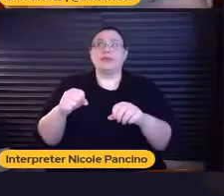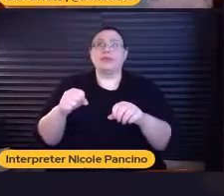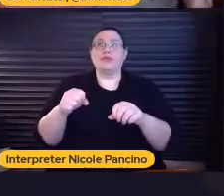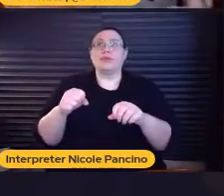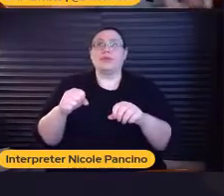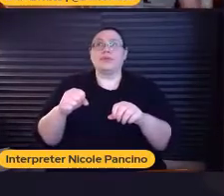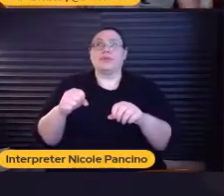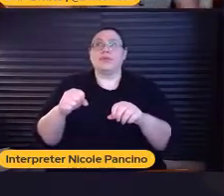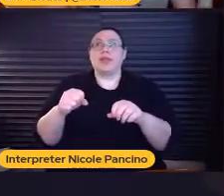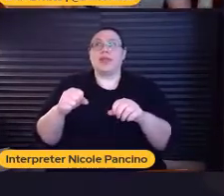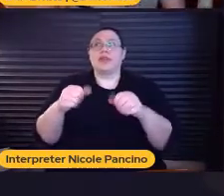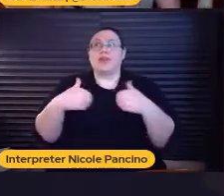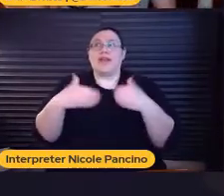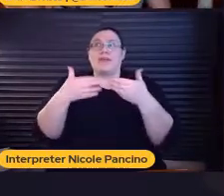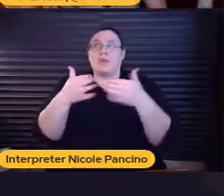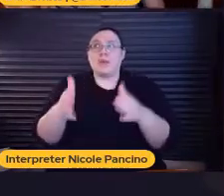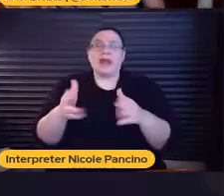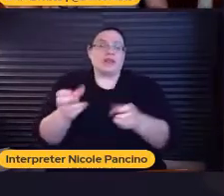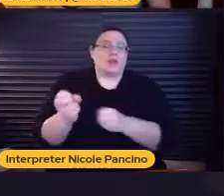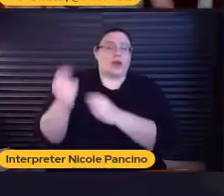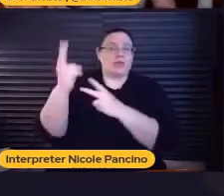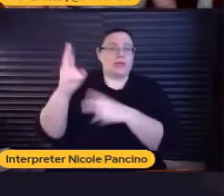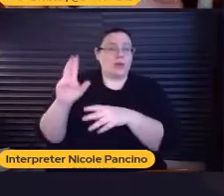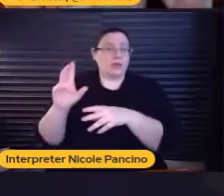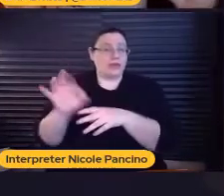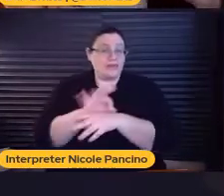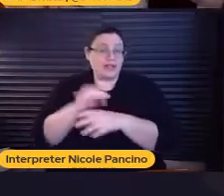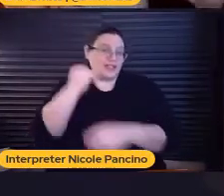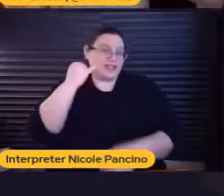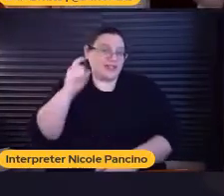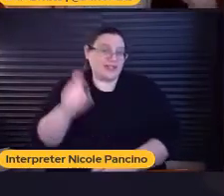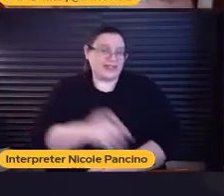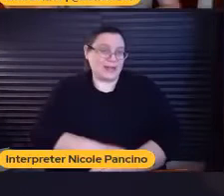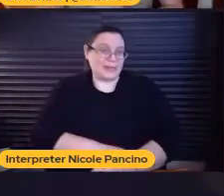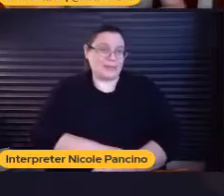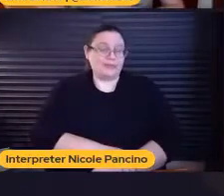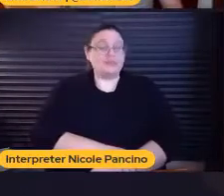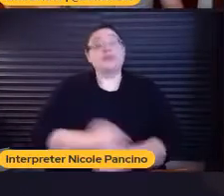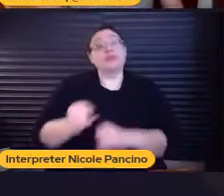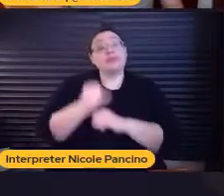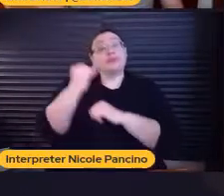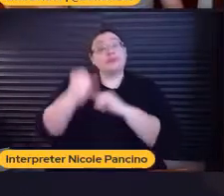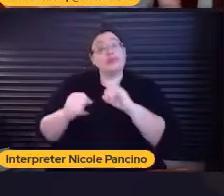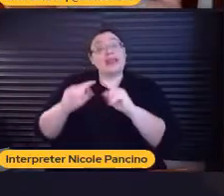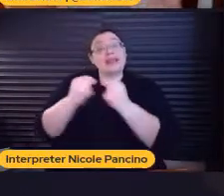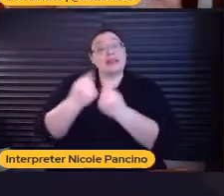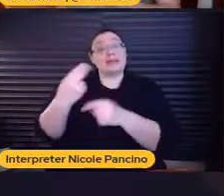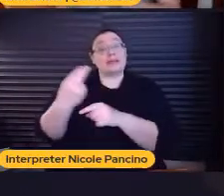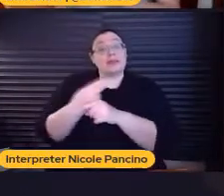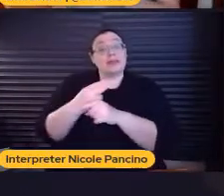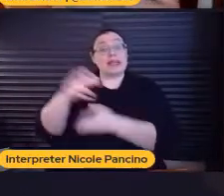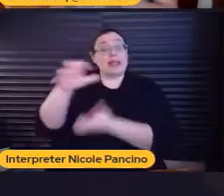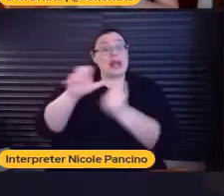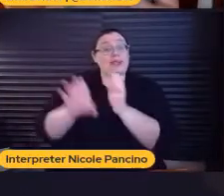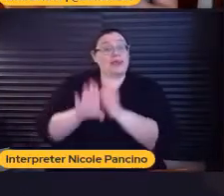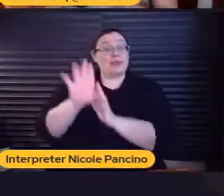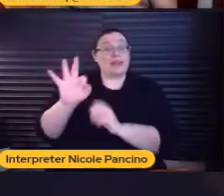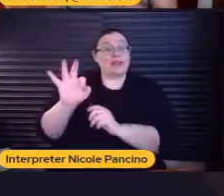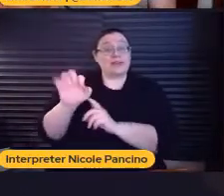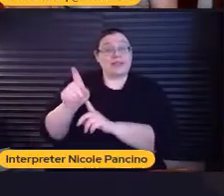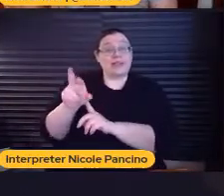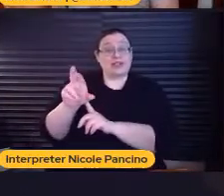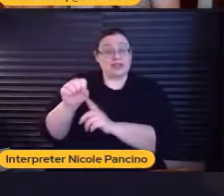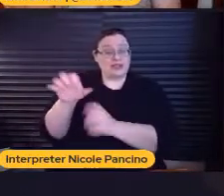have a way to update those functions when needed. Finally, in the theme of using CloudFormation features, there is actually a CloudFormation